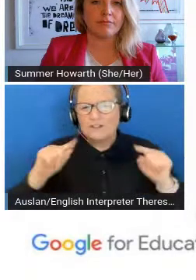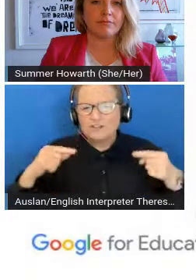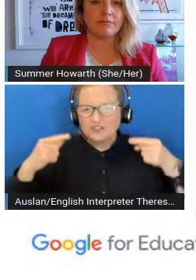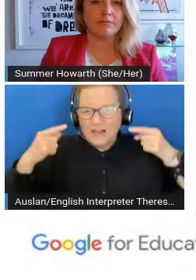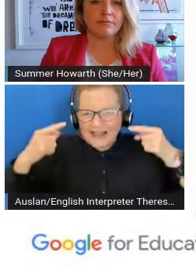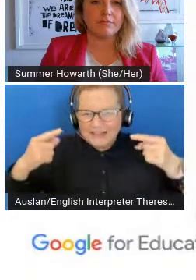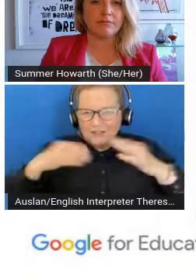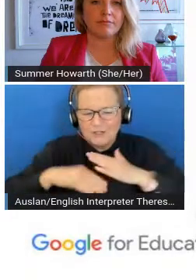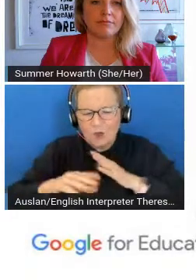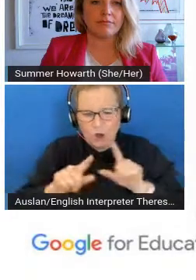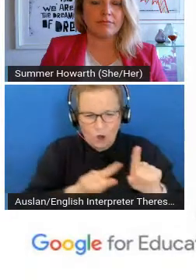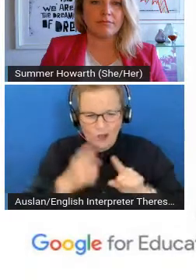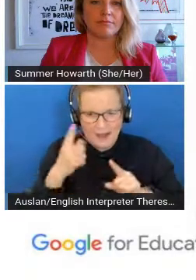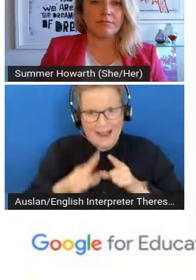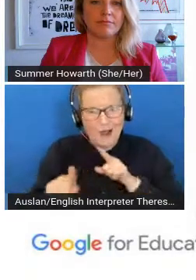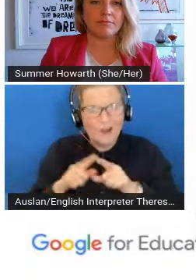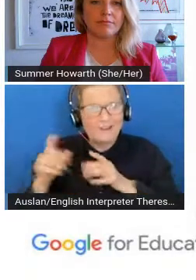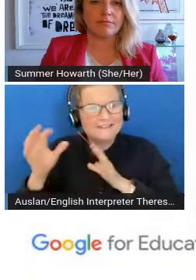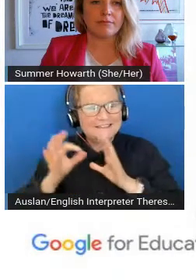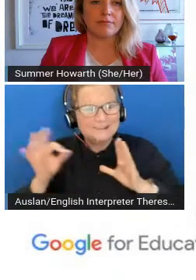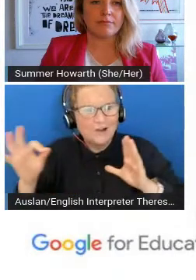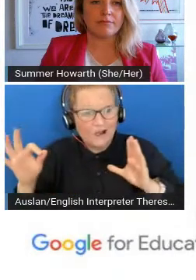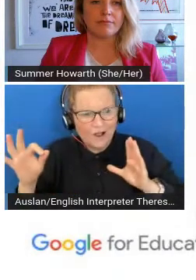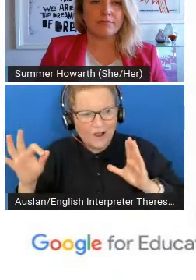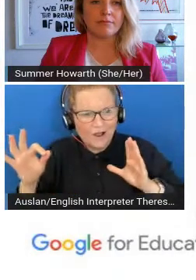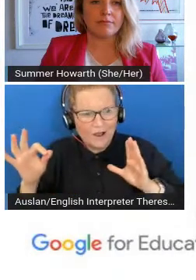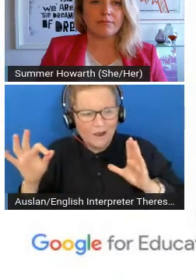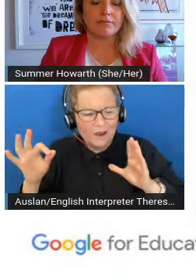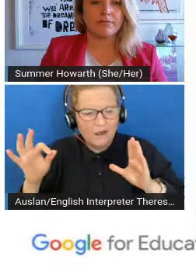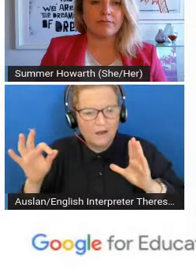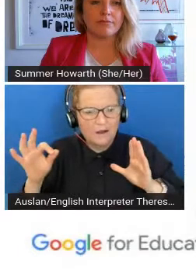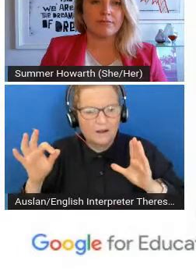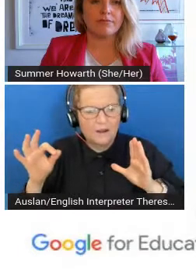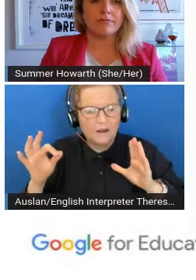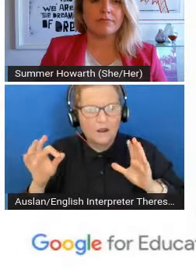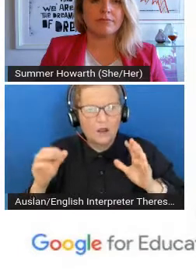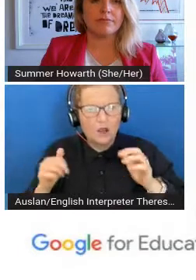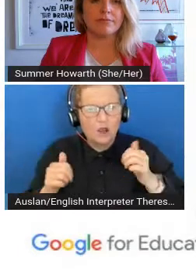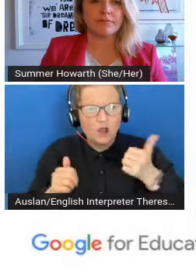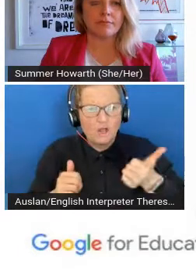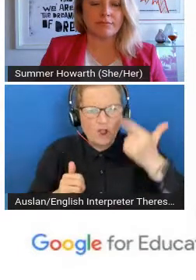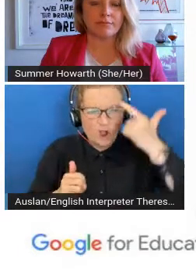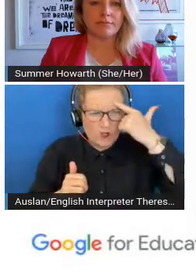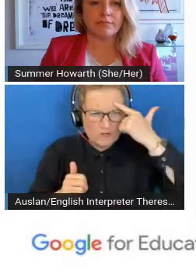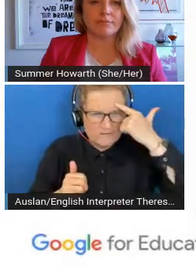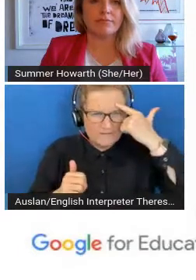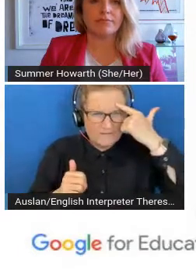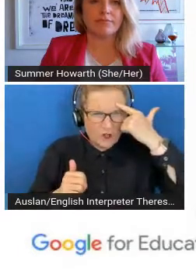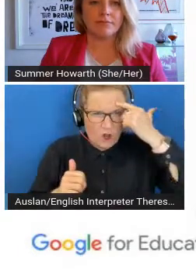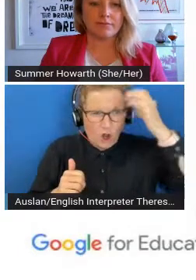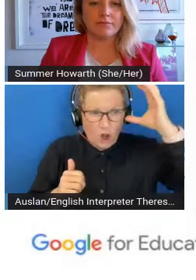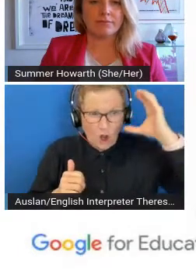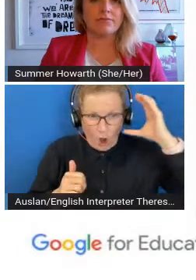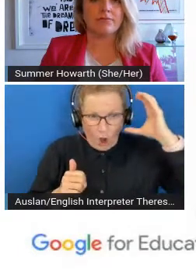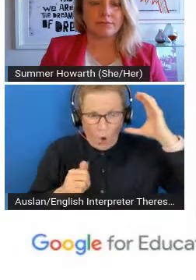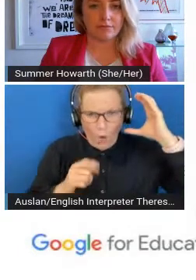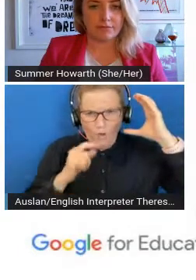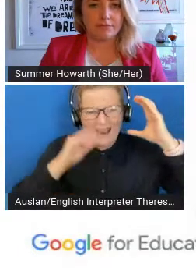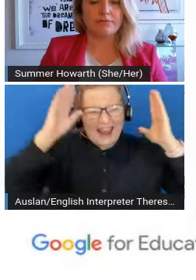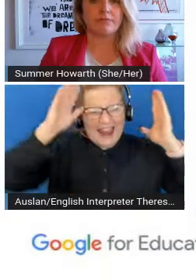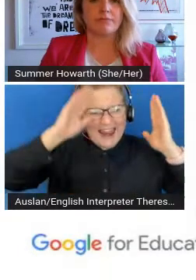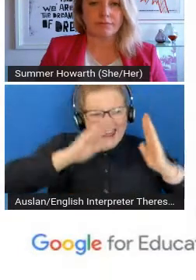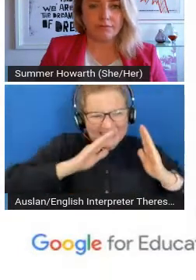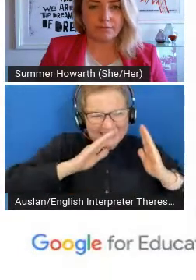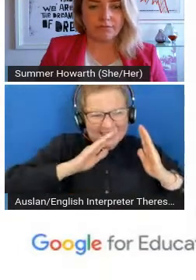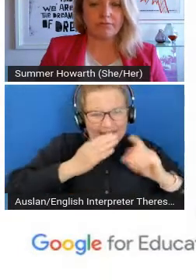design is how much of that cognitive load can we reduce by sharing with the students the pre-built